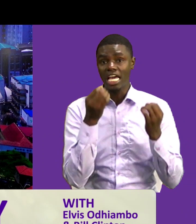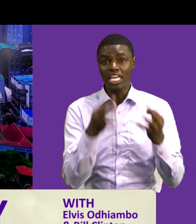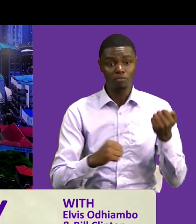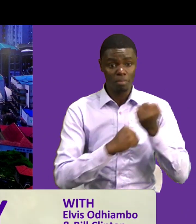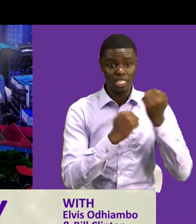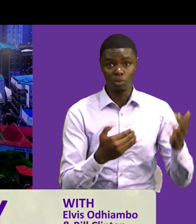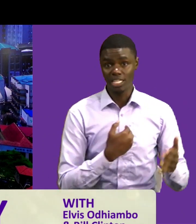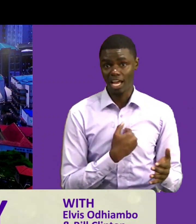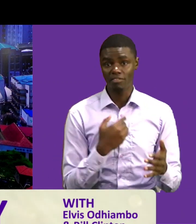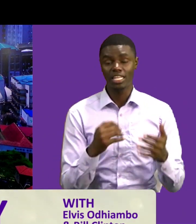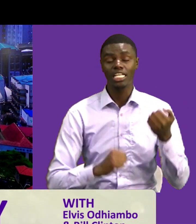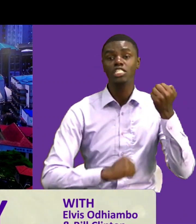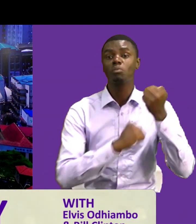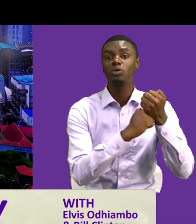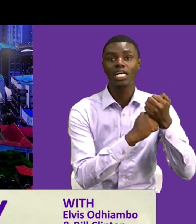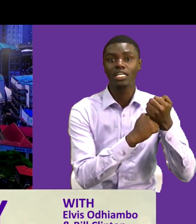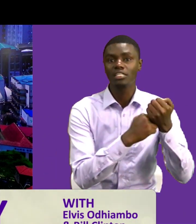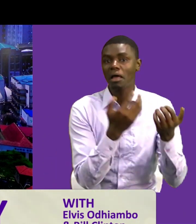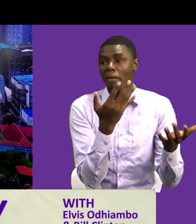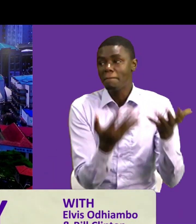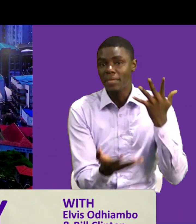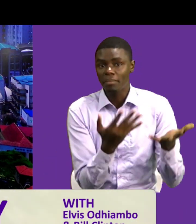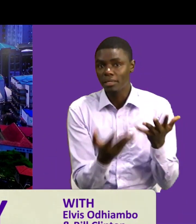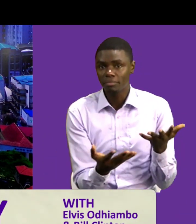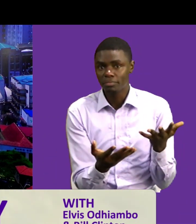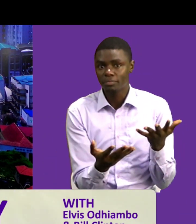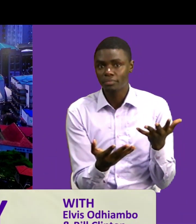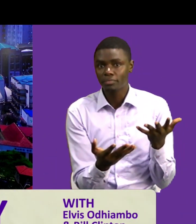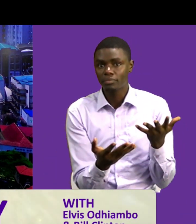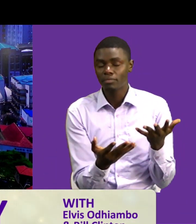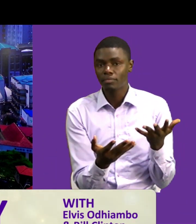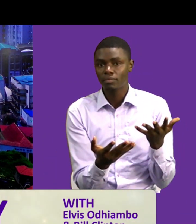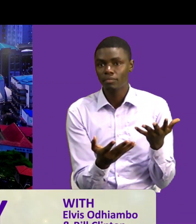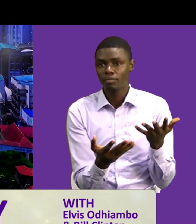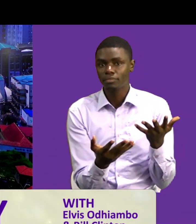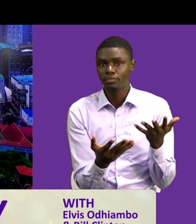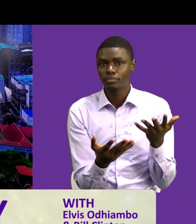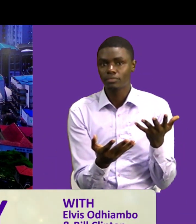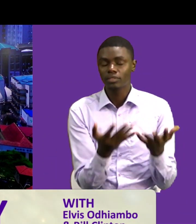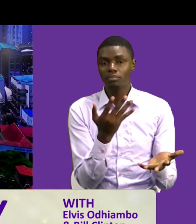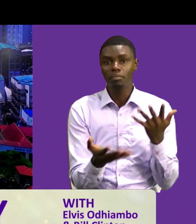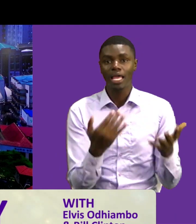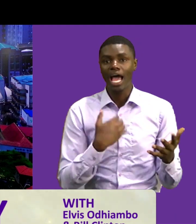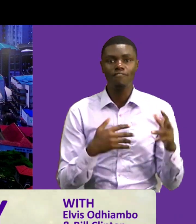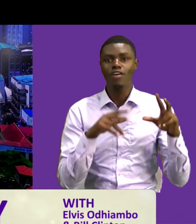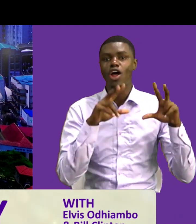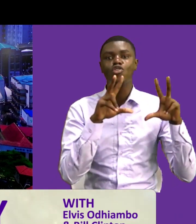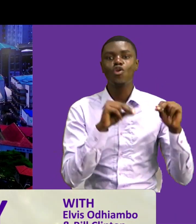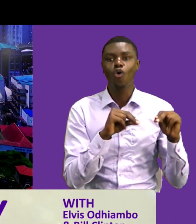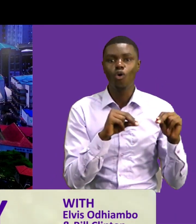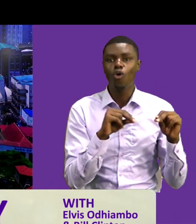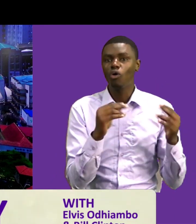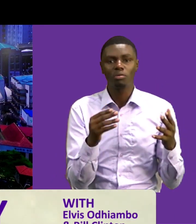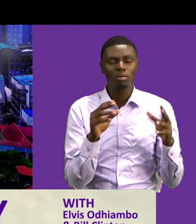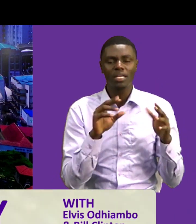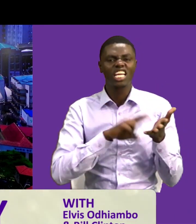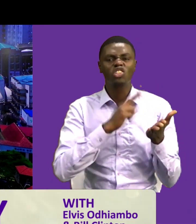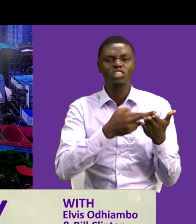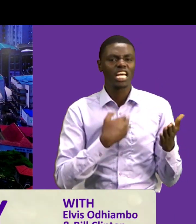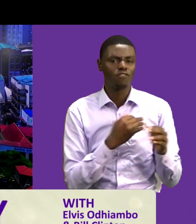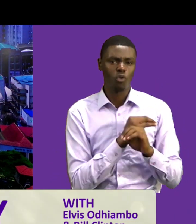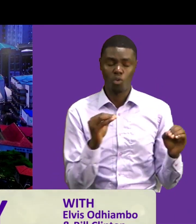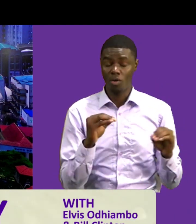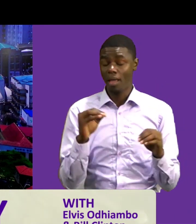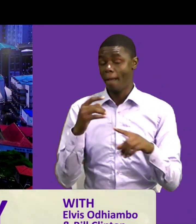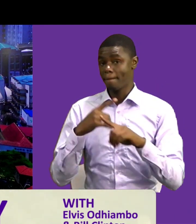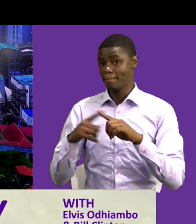have sponsors, their sponsors maybe they have no or less resources. So I